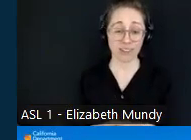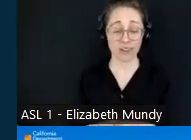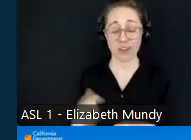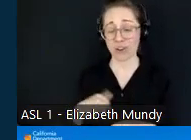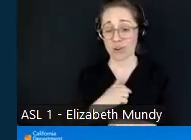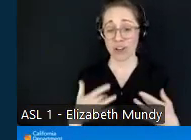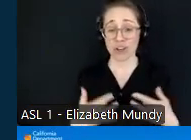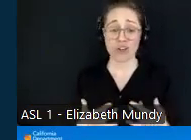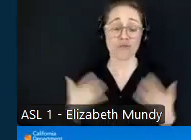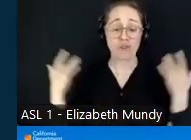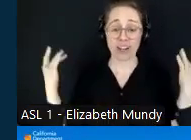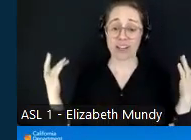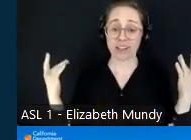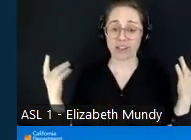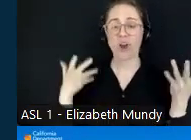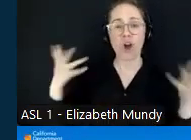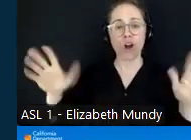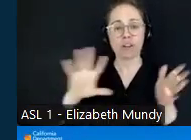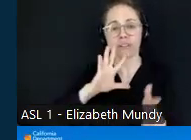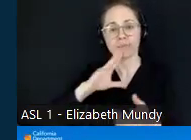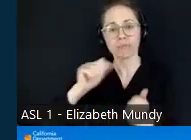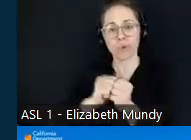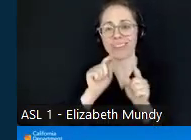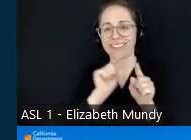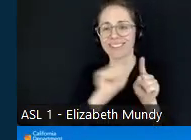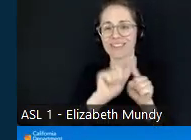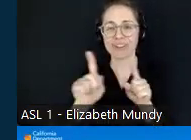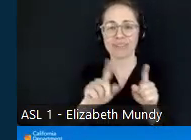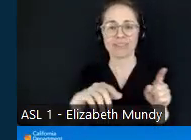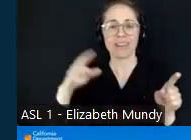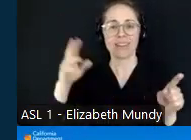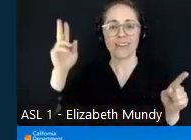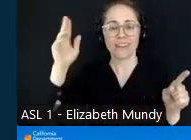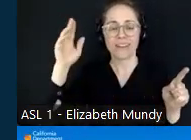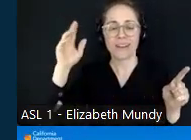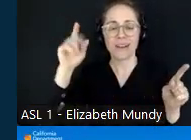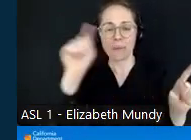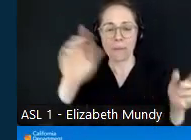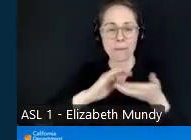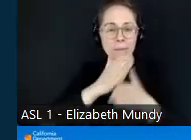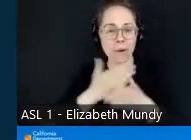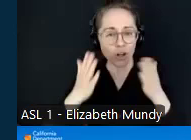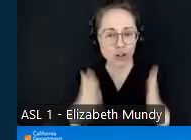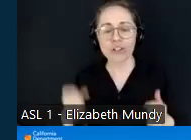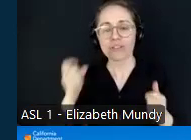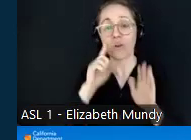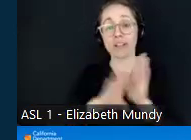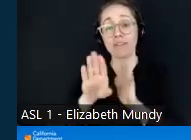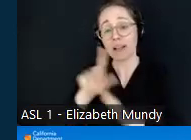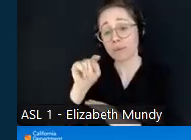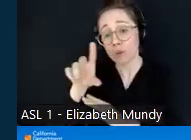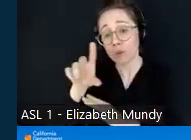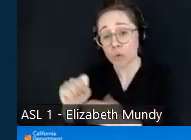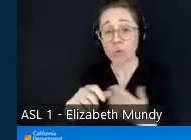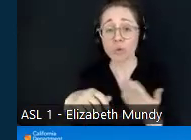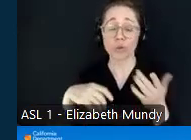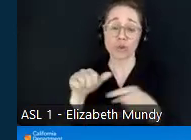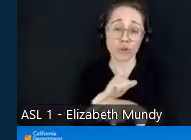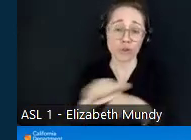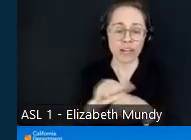already talking with philanthropic partners about how we can develop tools and training to really help the aging